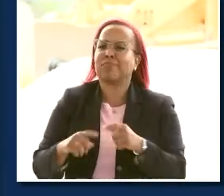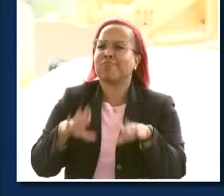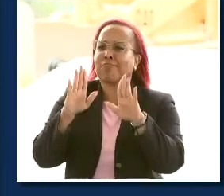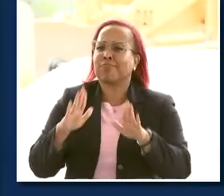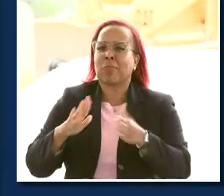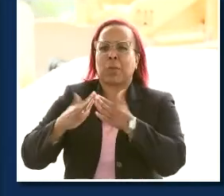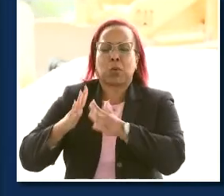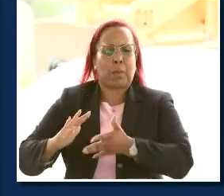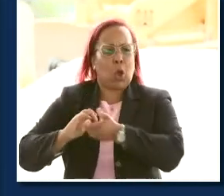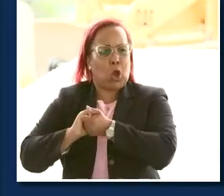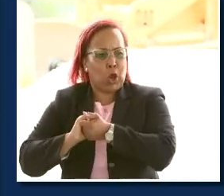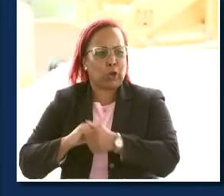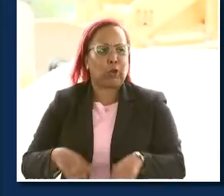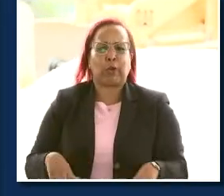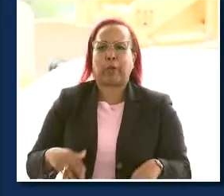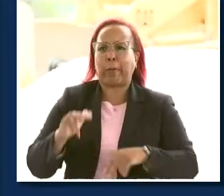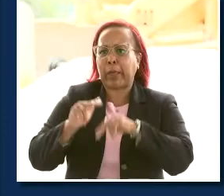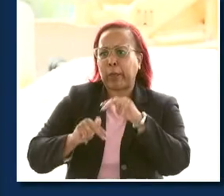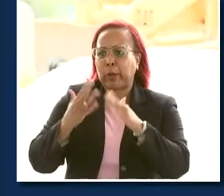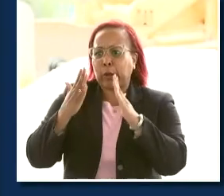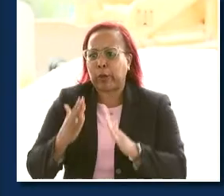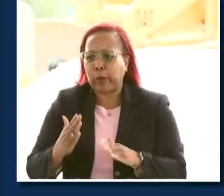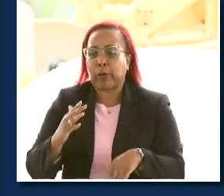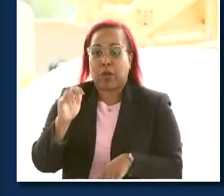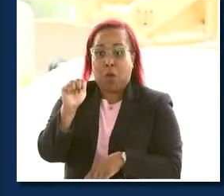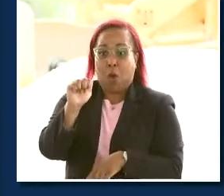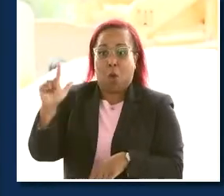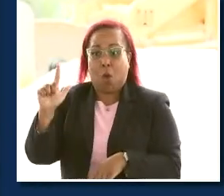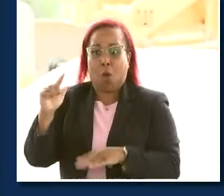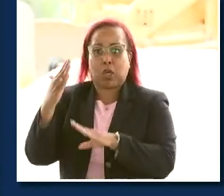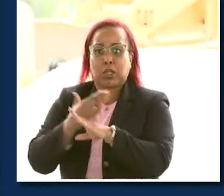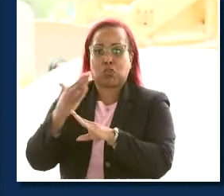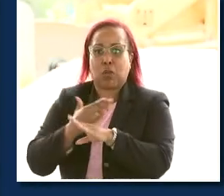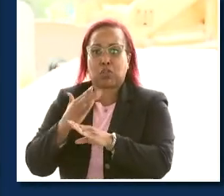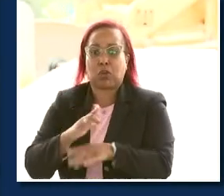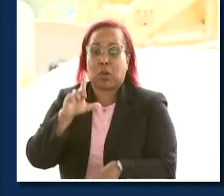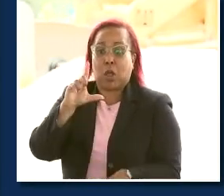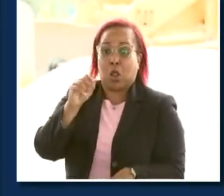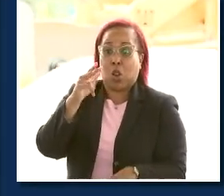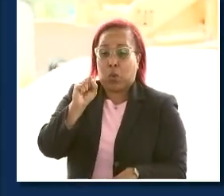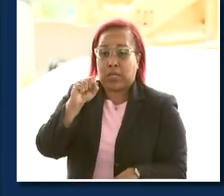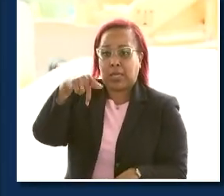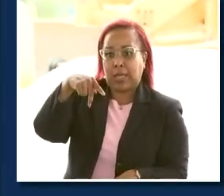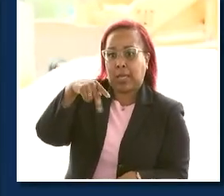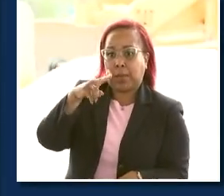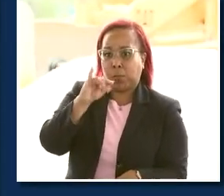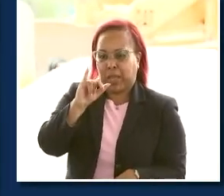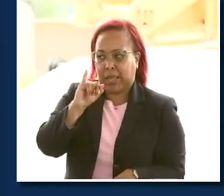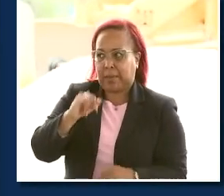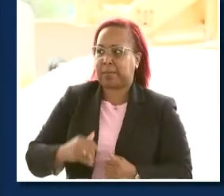community partner and a great builder in all construction, Louis Puig.